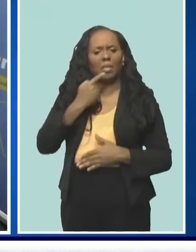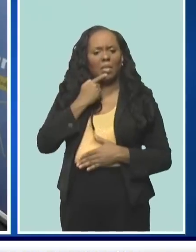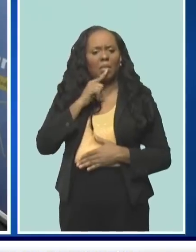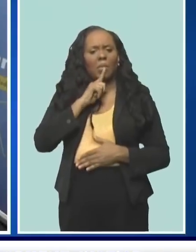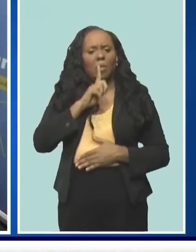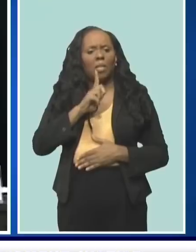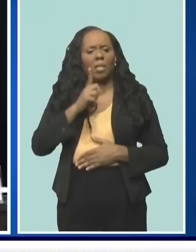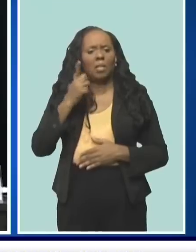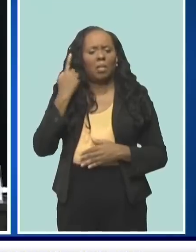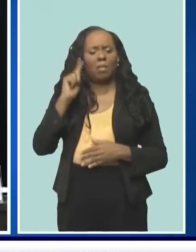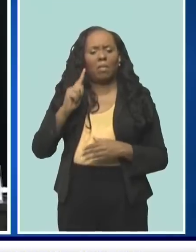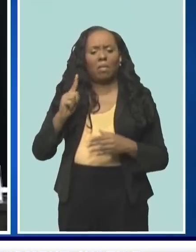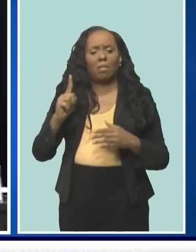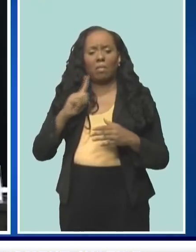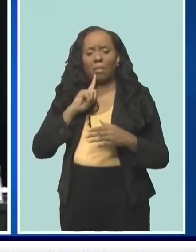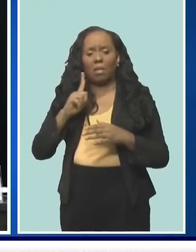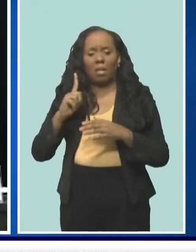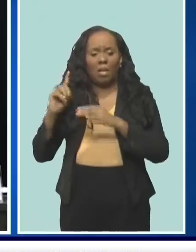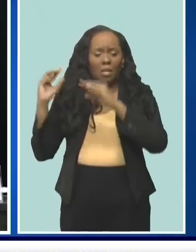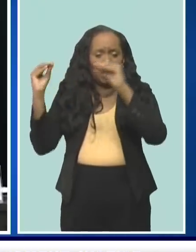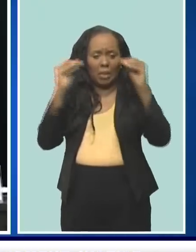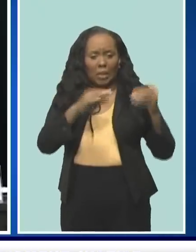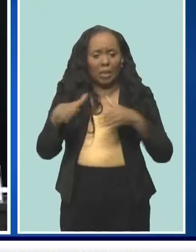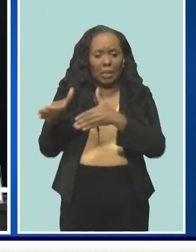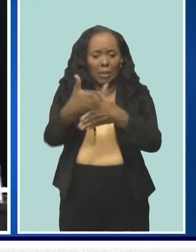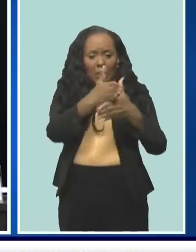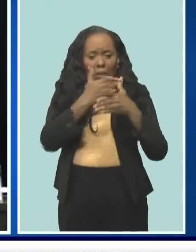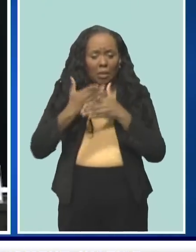designed to export Caribbean knowledge.